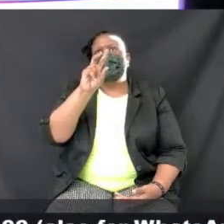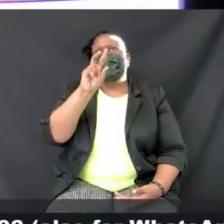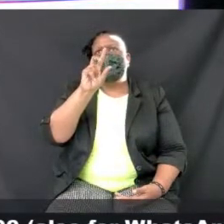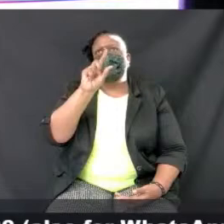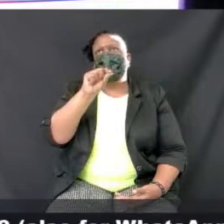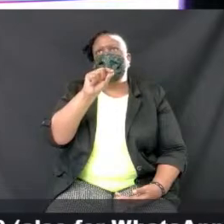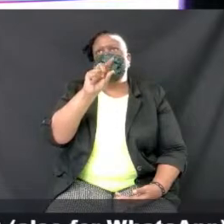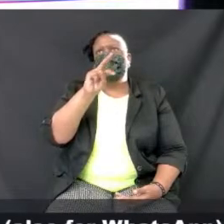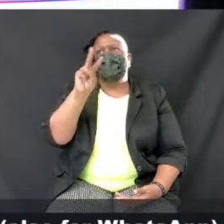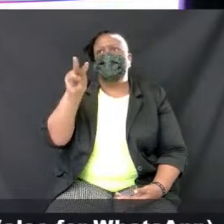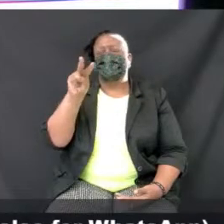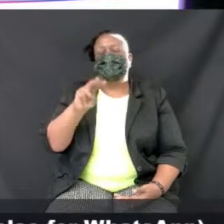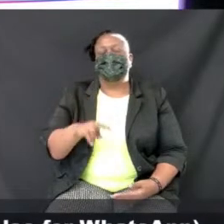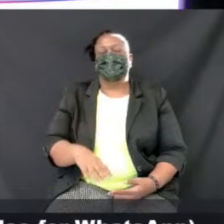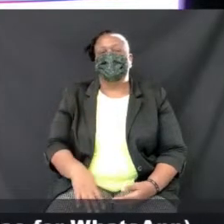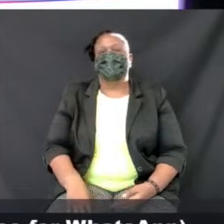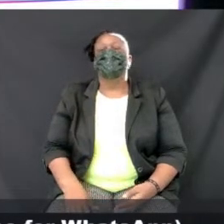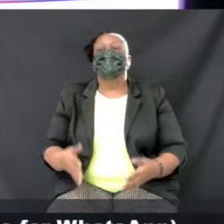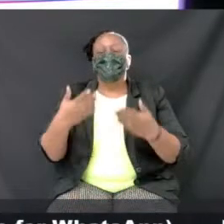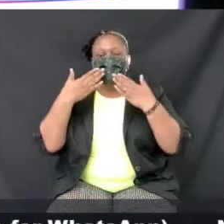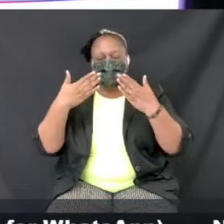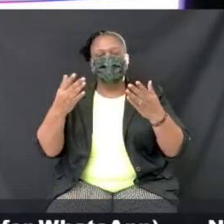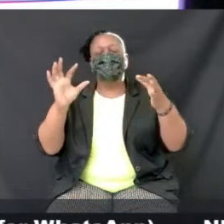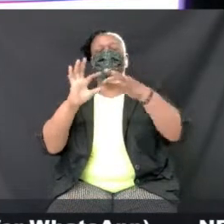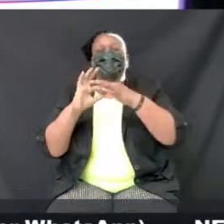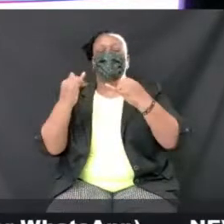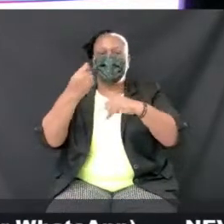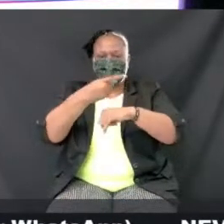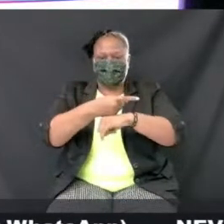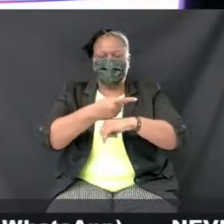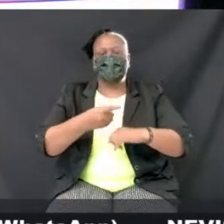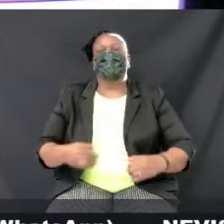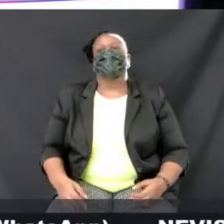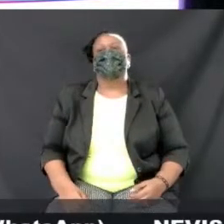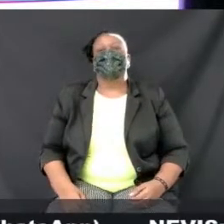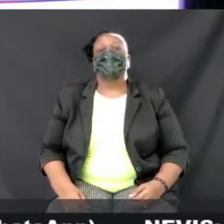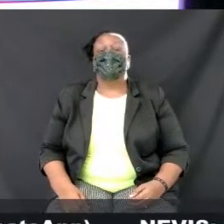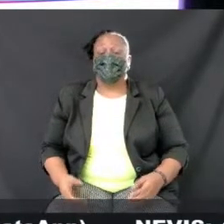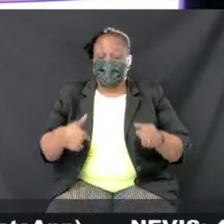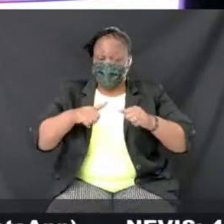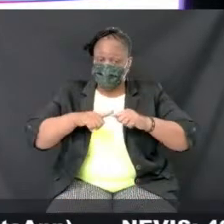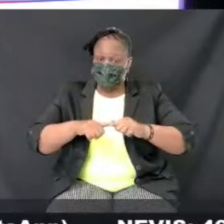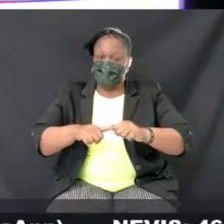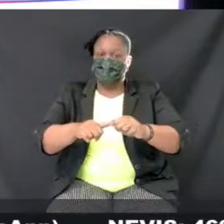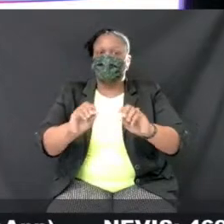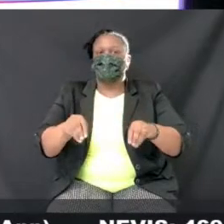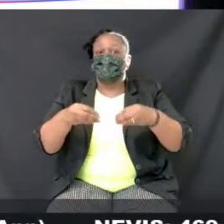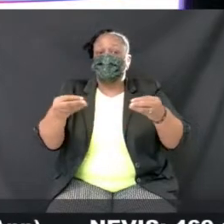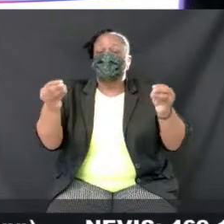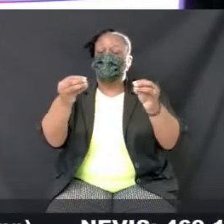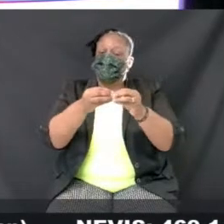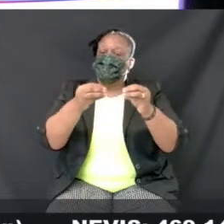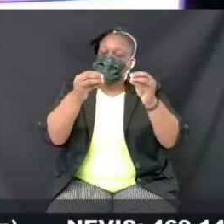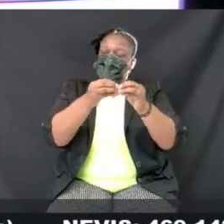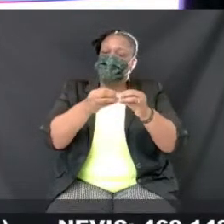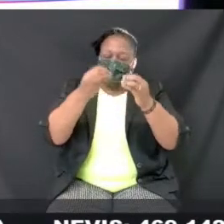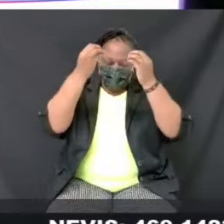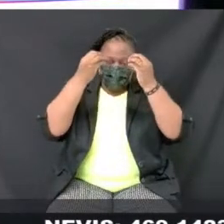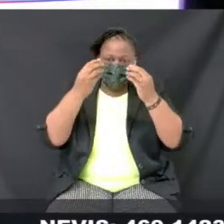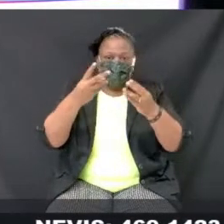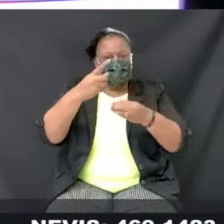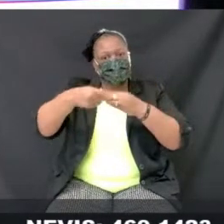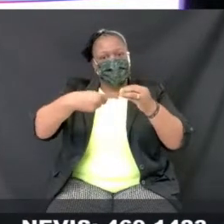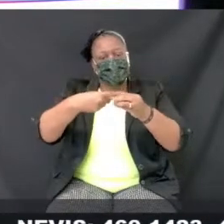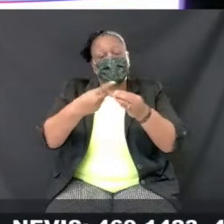us for our briefing today. As usual, we continue to update you with what